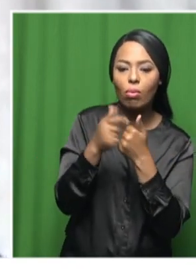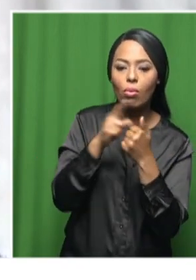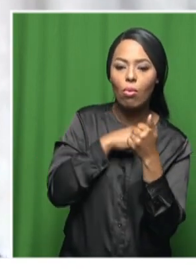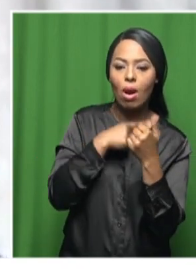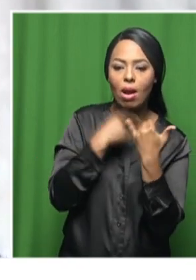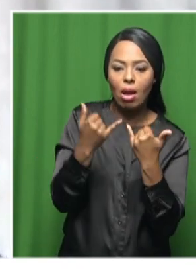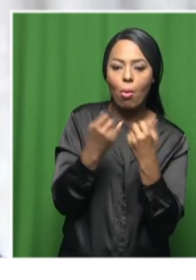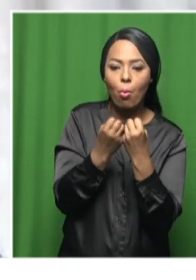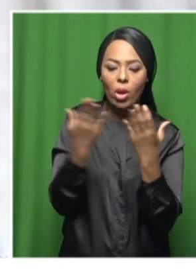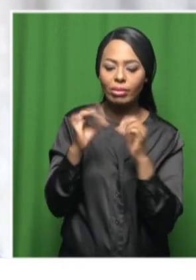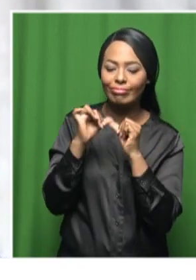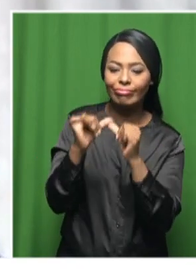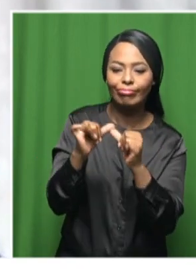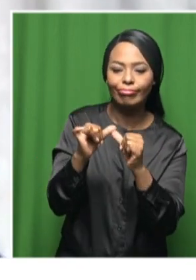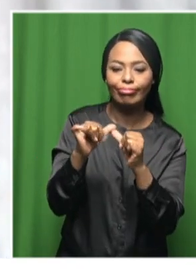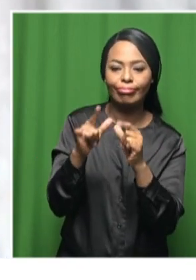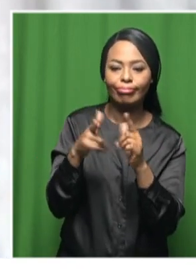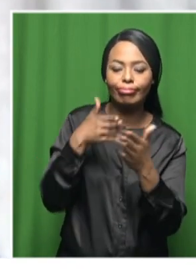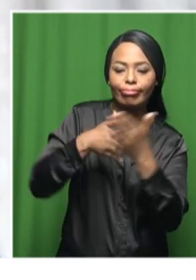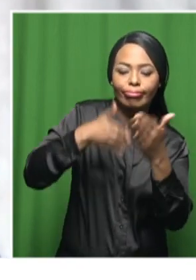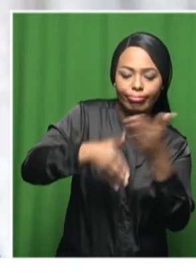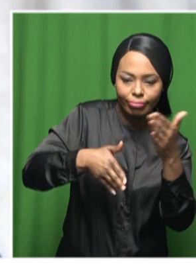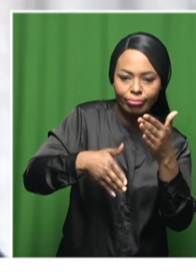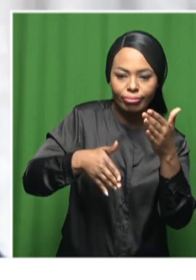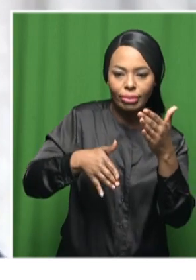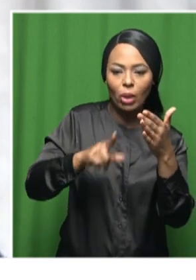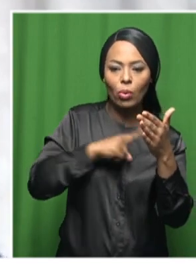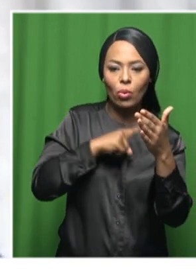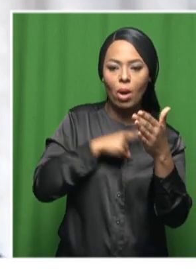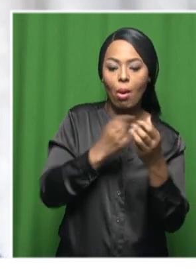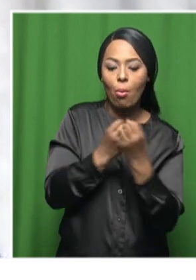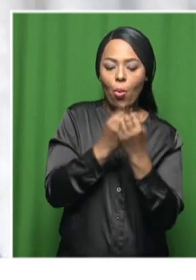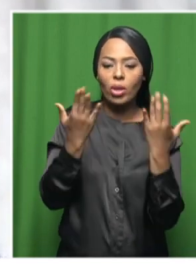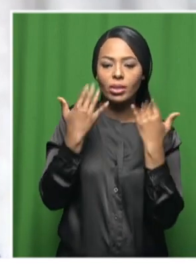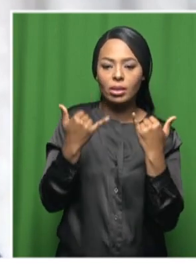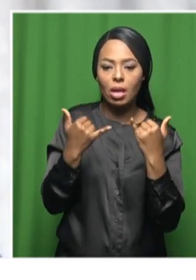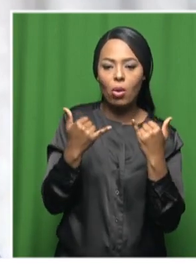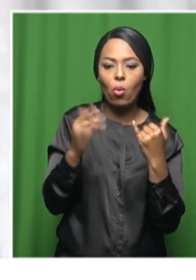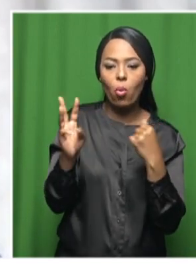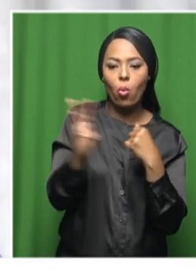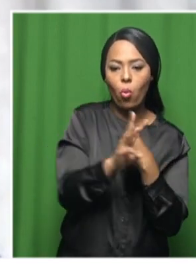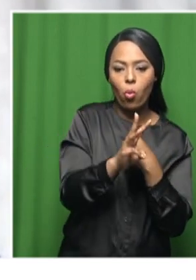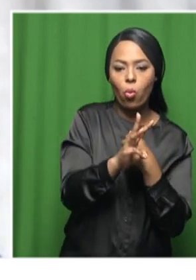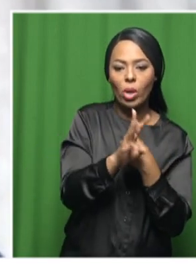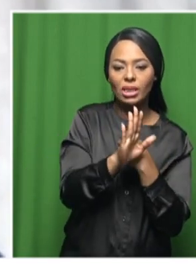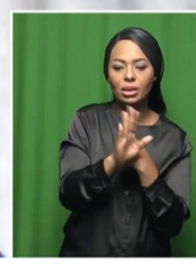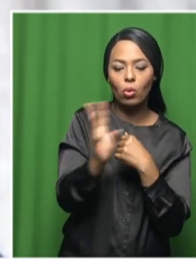increasingly unsustainable. Why? Because I think most of it is driven by Western